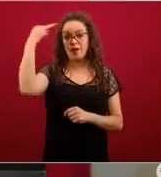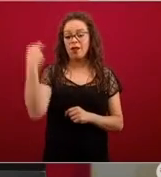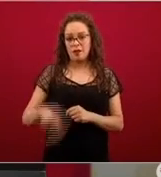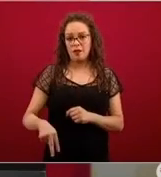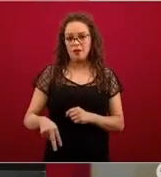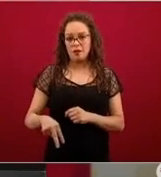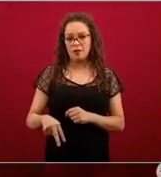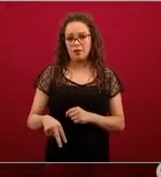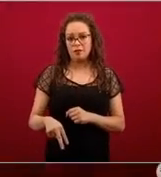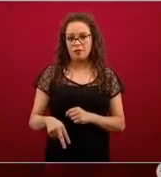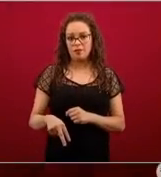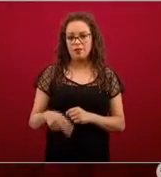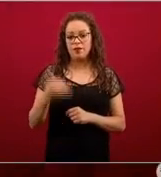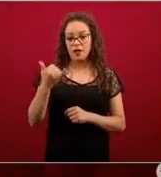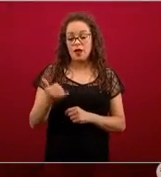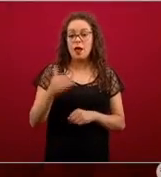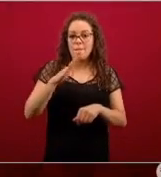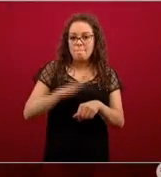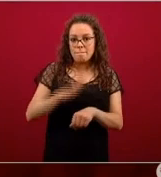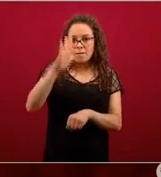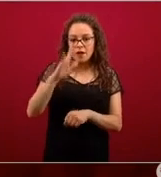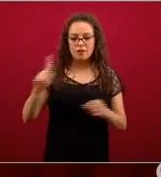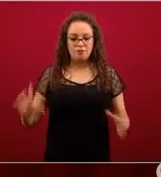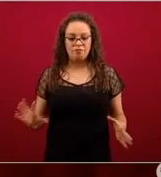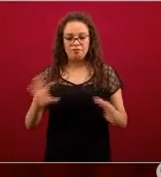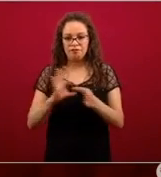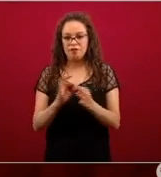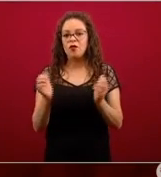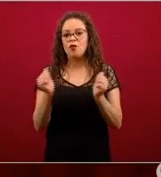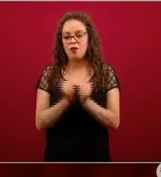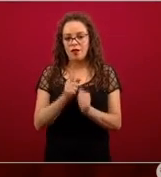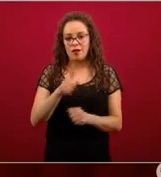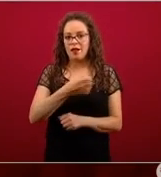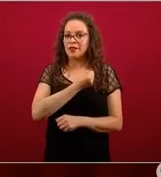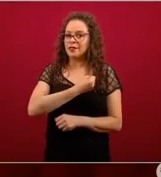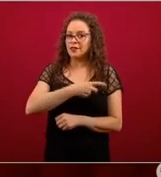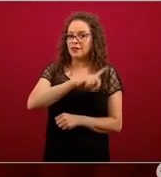Mexicans and to all of us who are involved in the health sector.